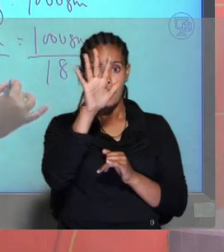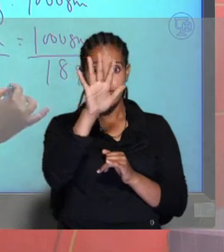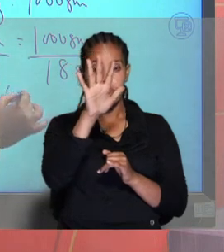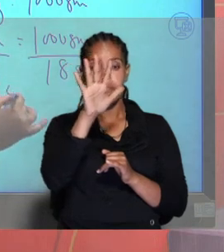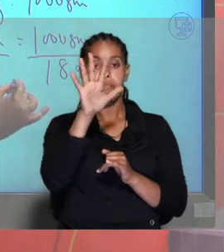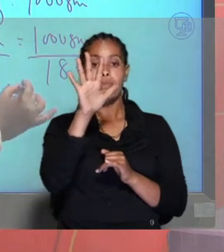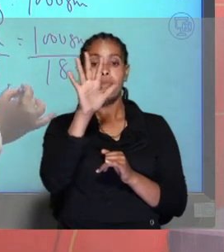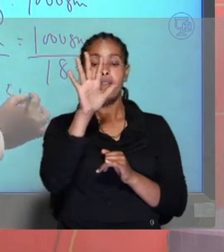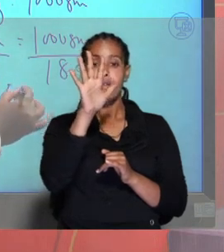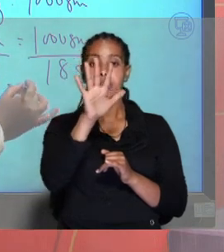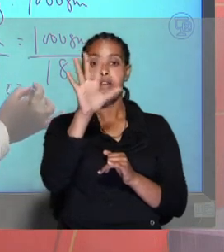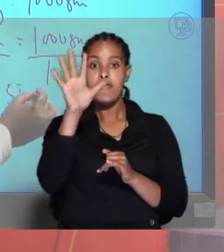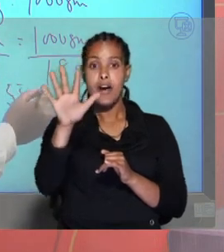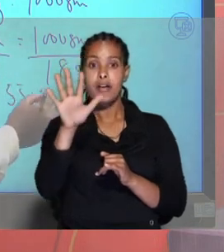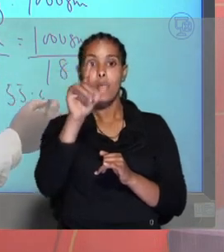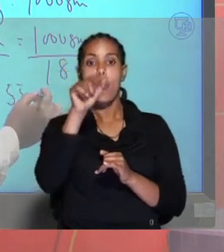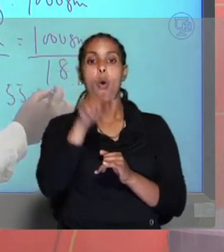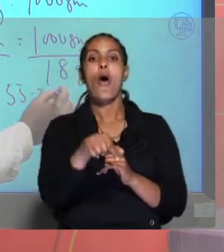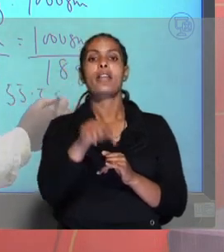55.56.